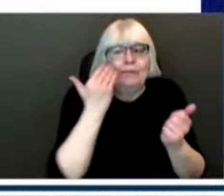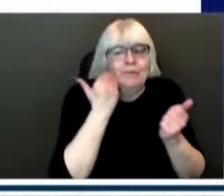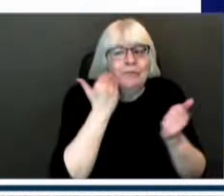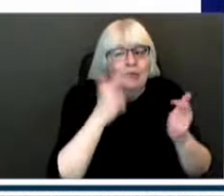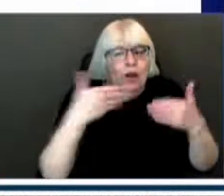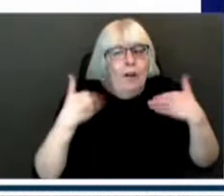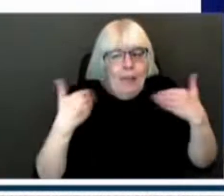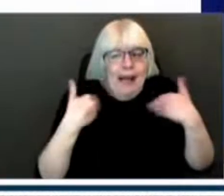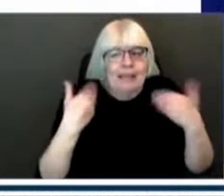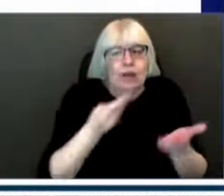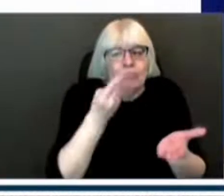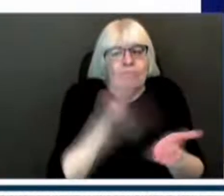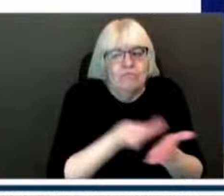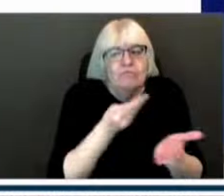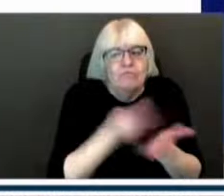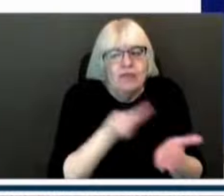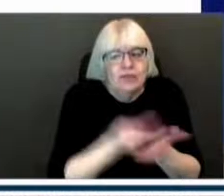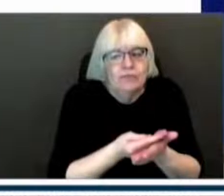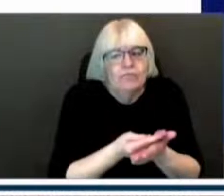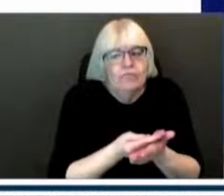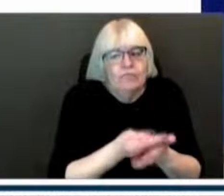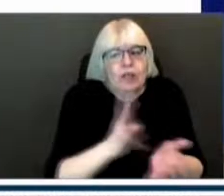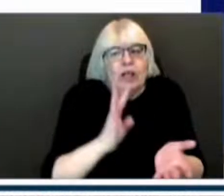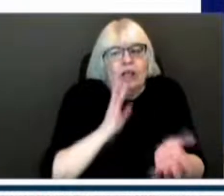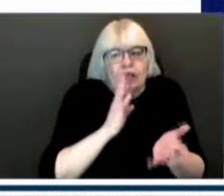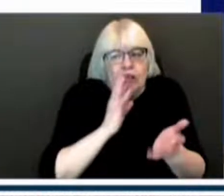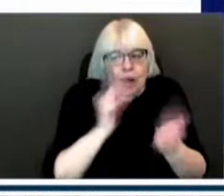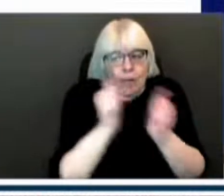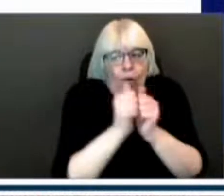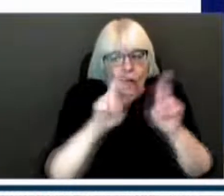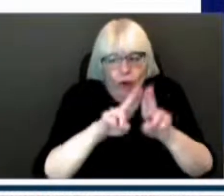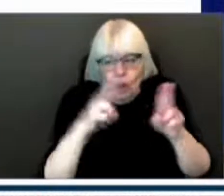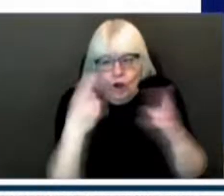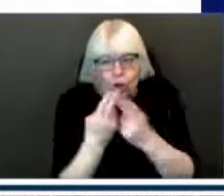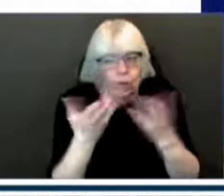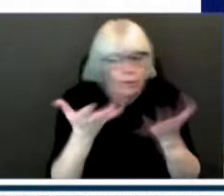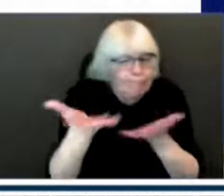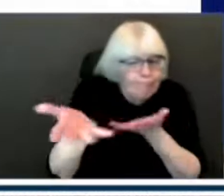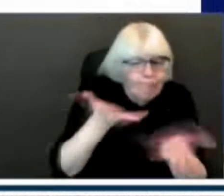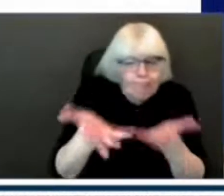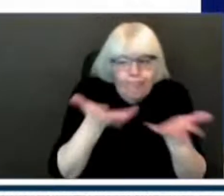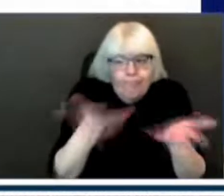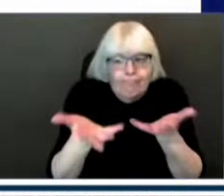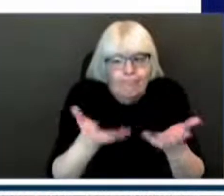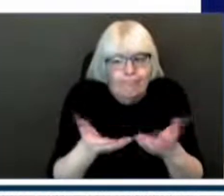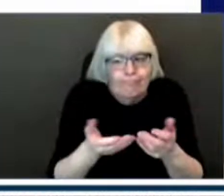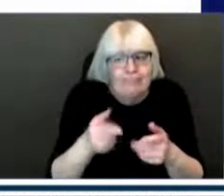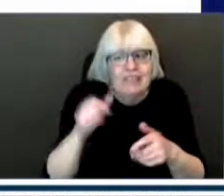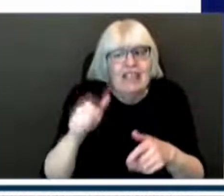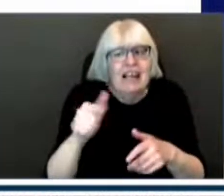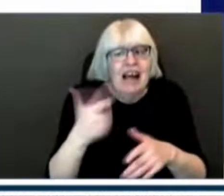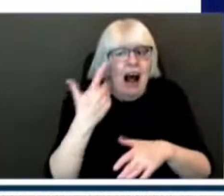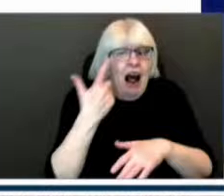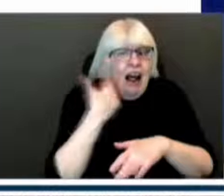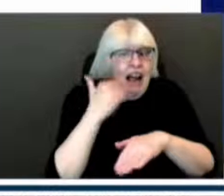a chat with some of the unions before the briefing. So they did not learn on the call last night. Certainly, the call last night had a big influence on the decision. I